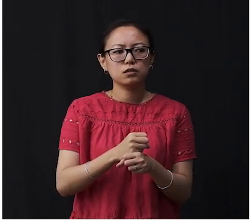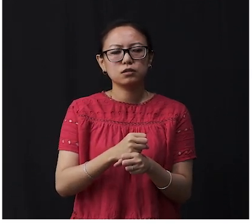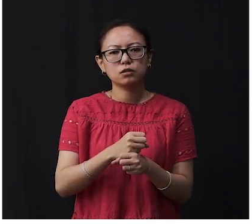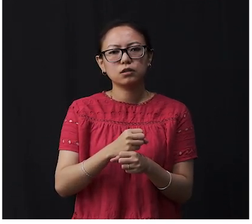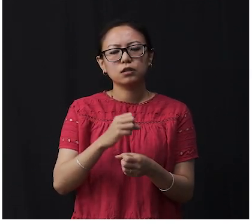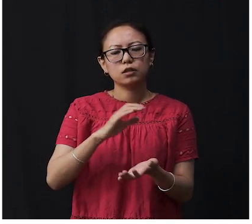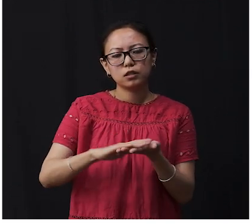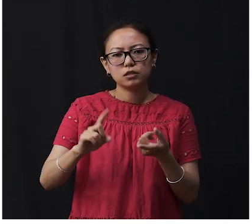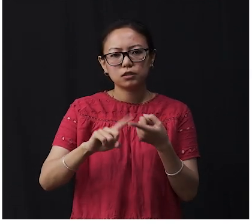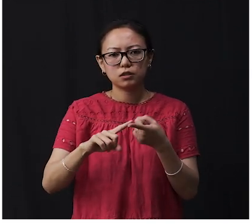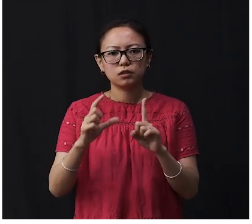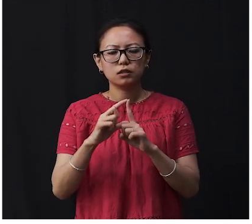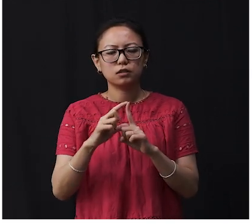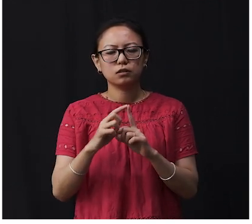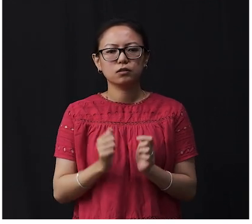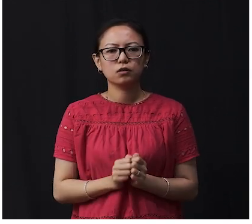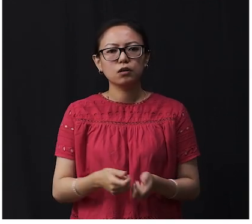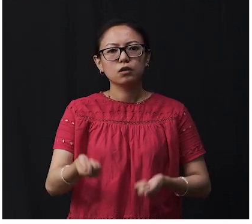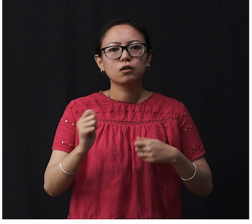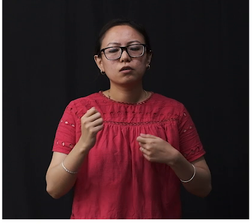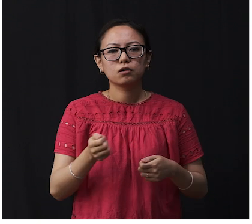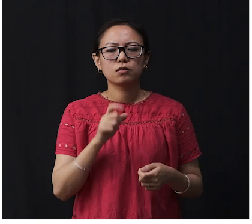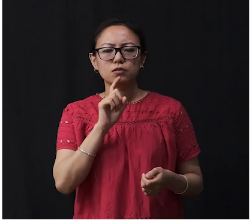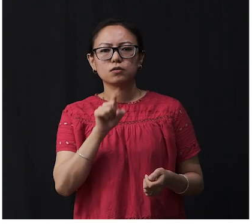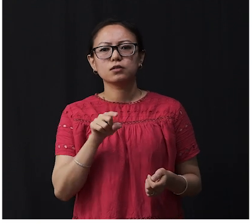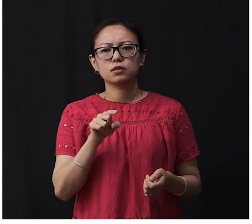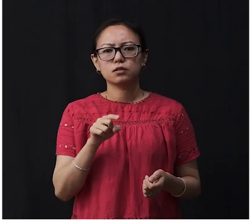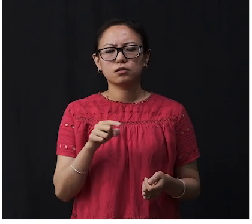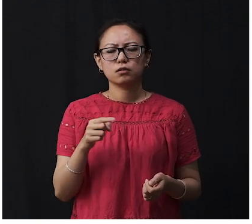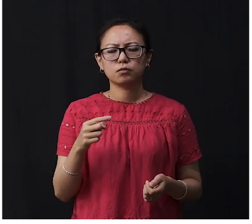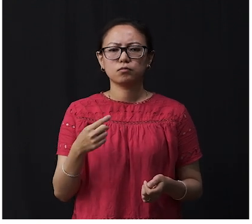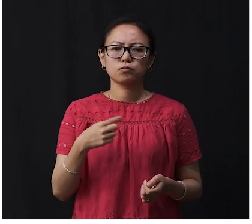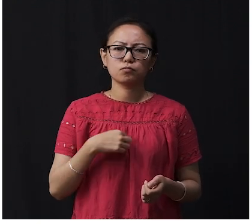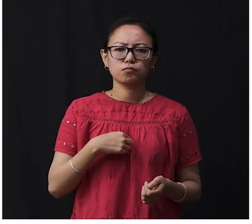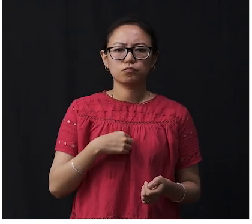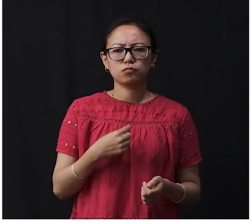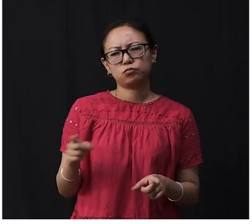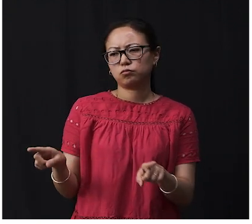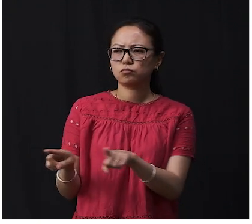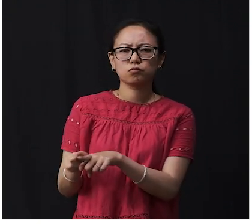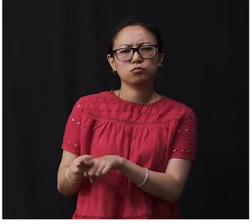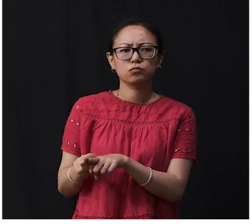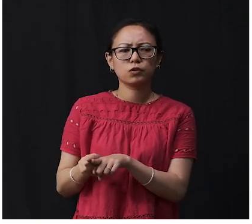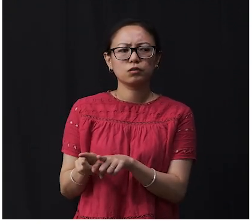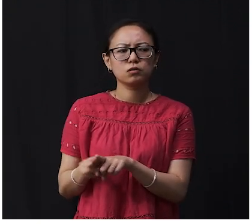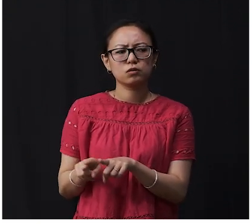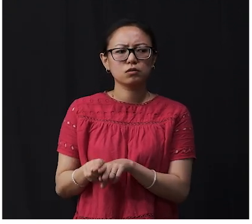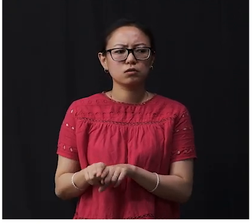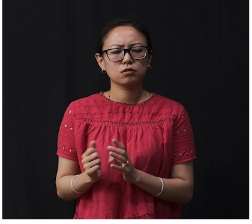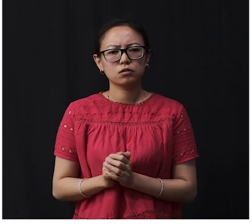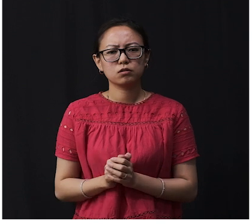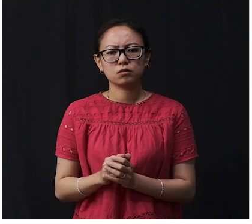horse said, I shall do the same with my tail. So the horse